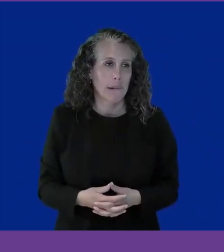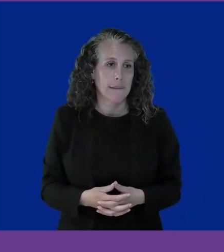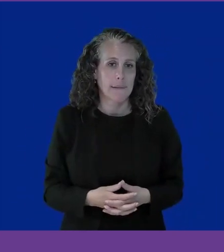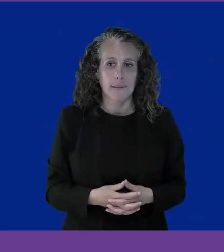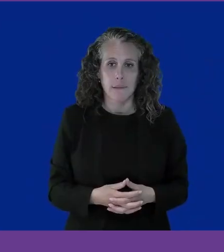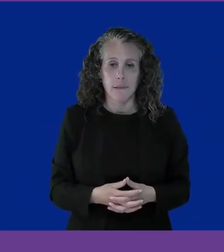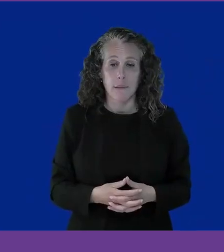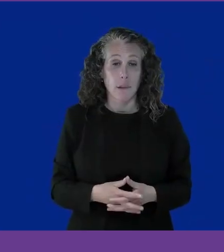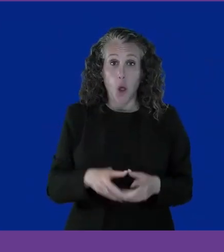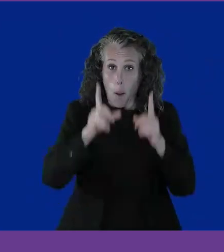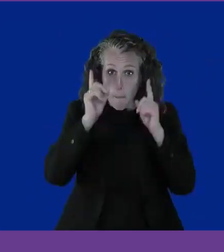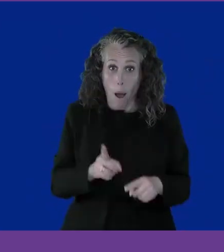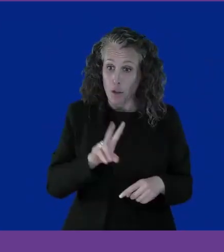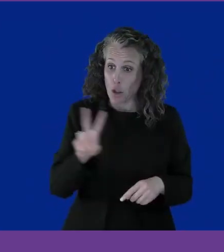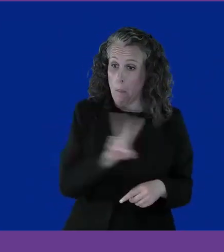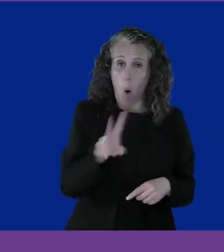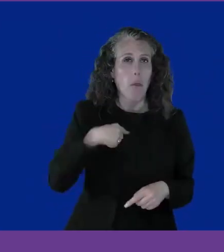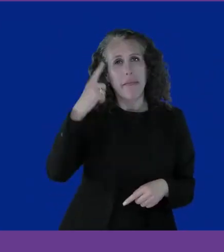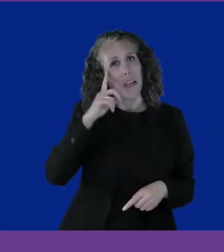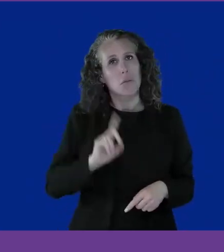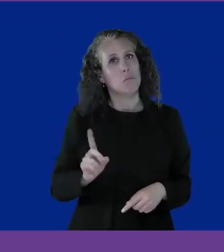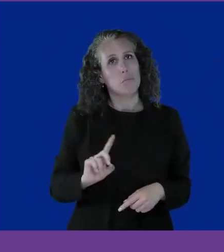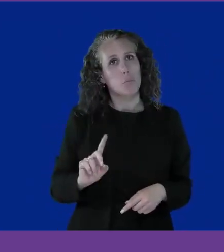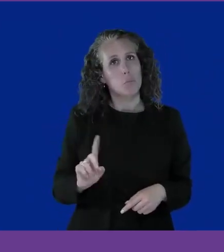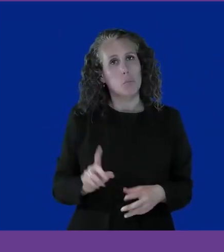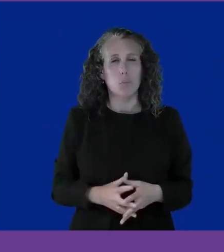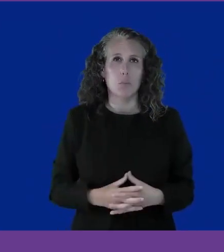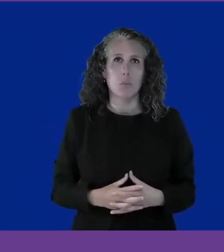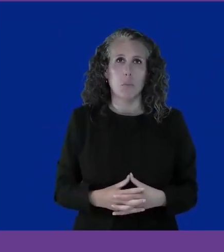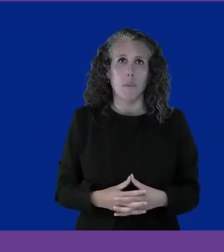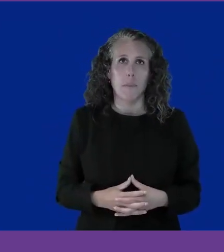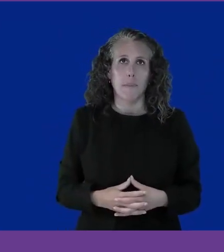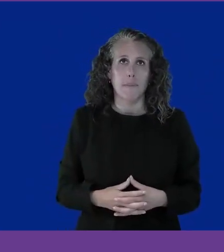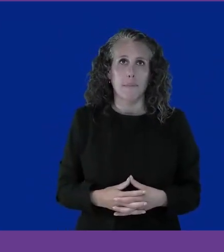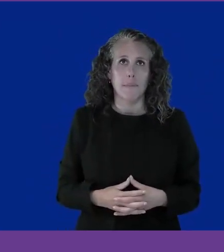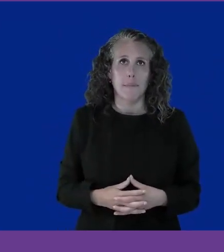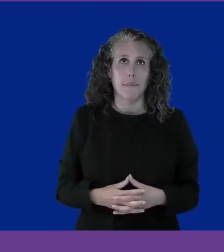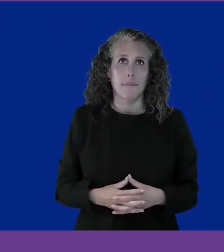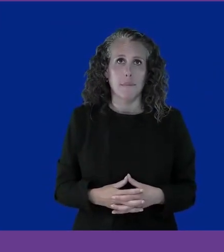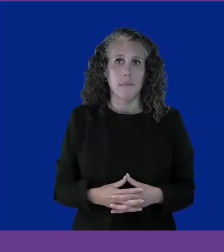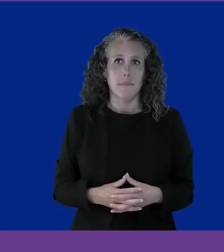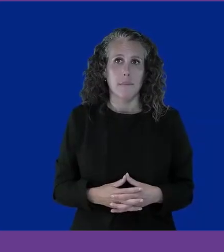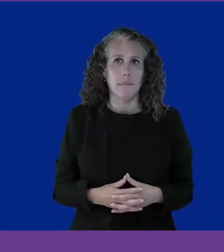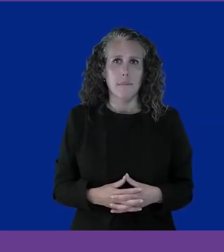you need both, but I think now it's important to implement and to get big the digital euro.